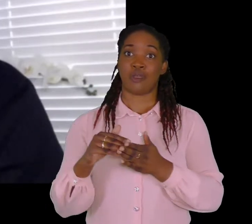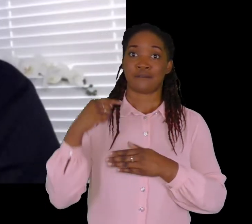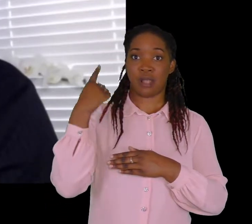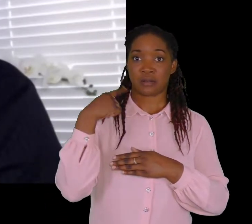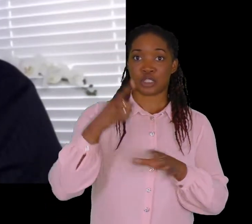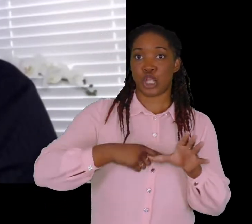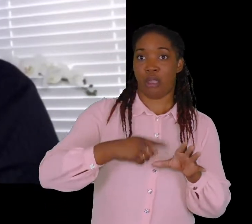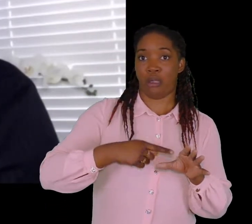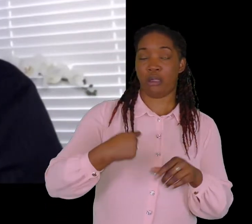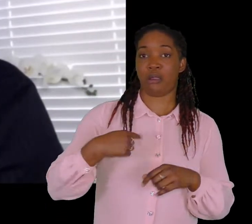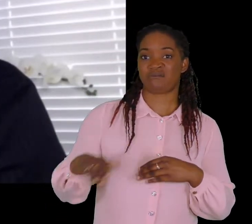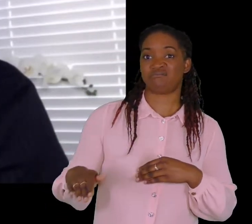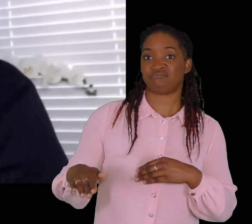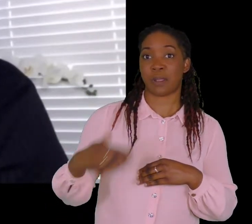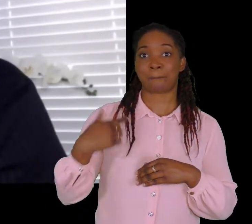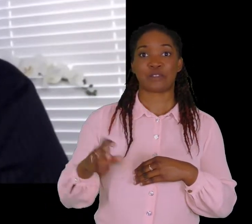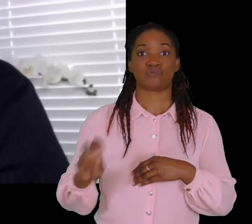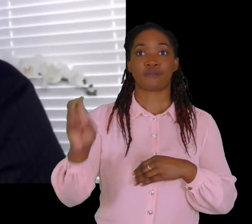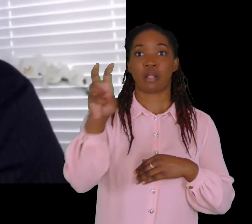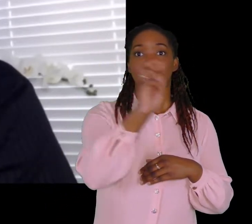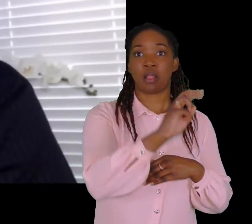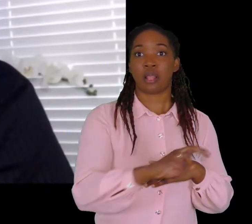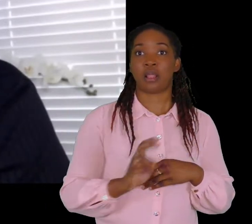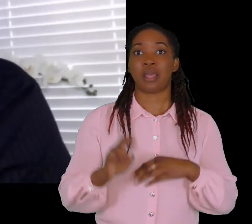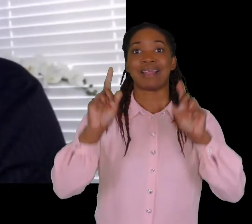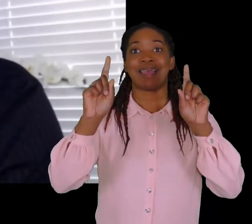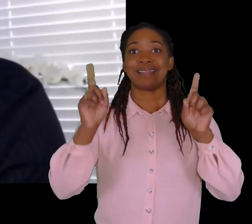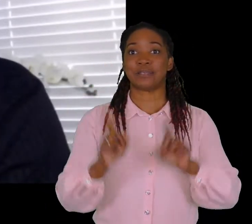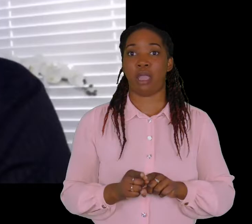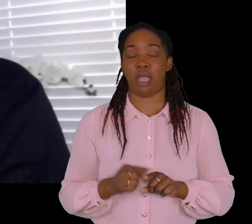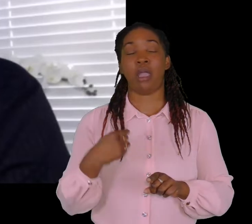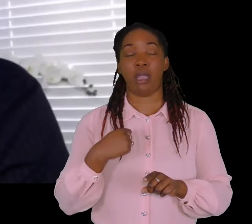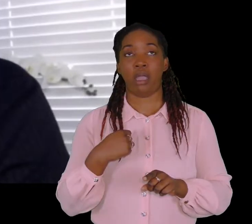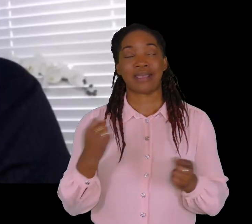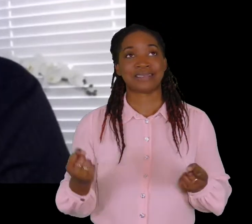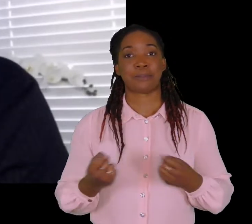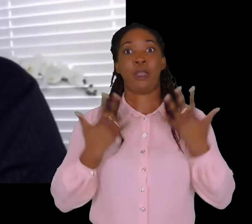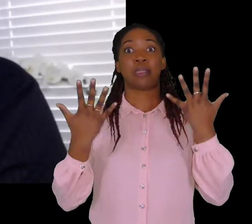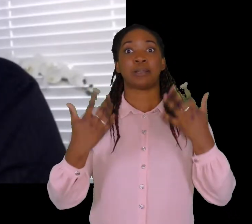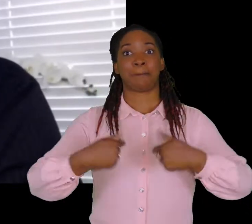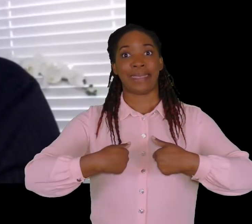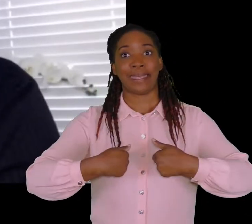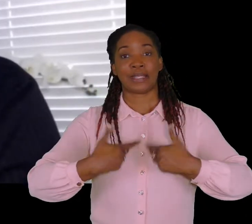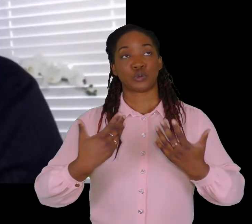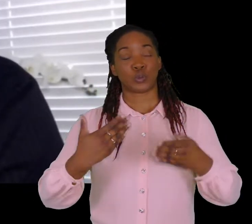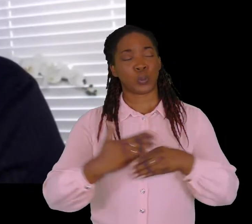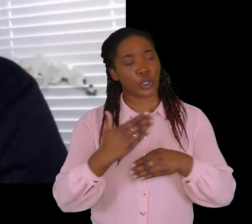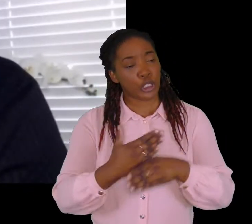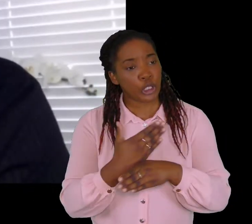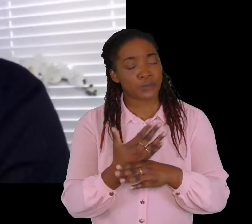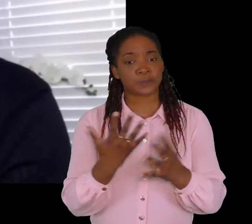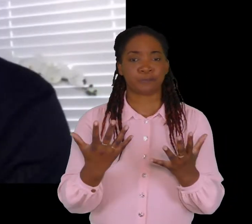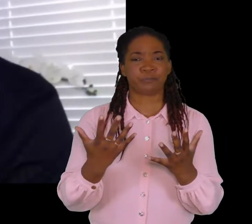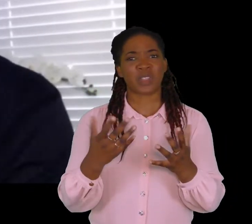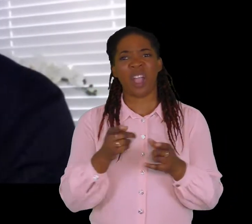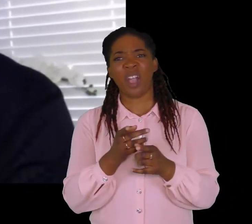at a young age. And I had extensively traveled to India, which inspired me to work and